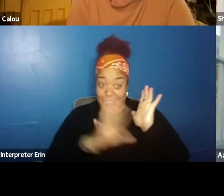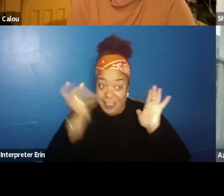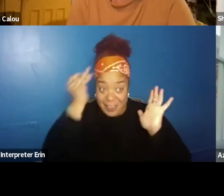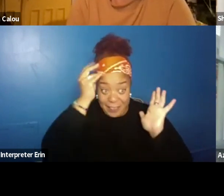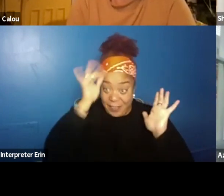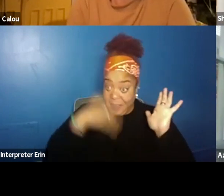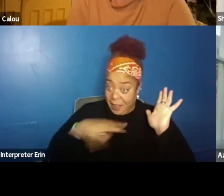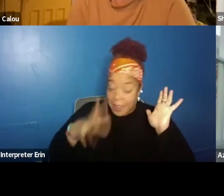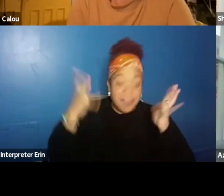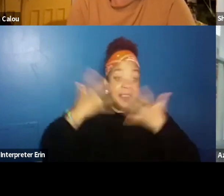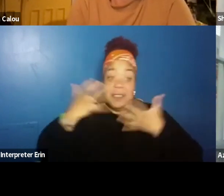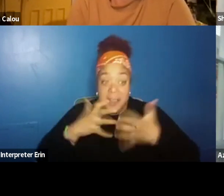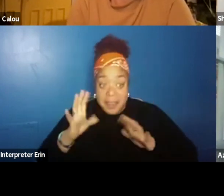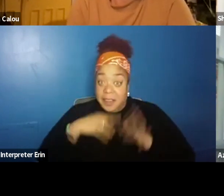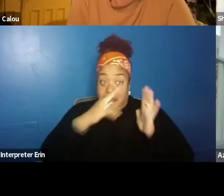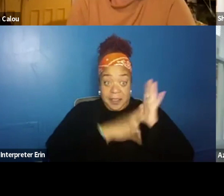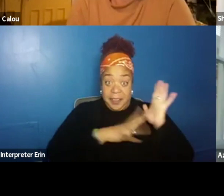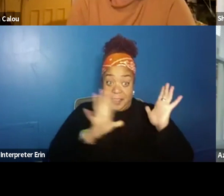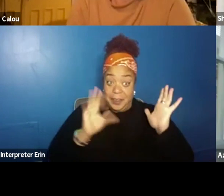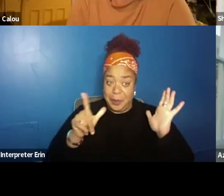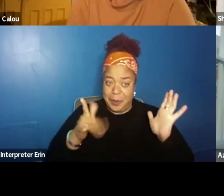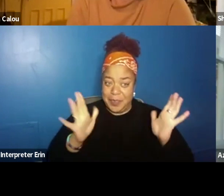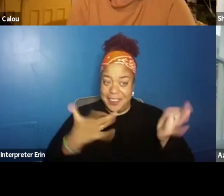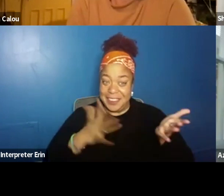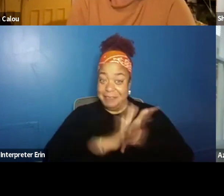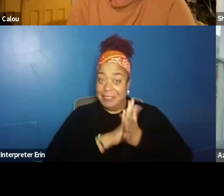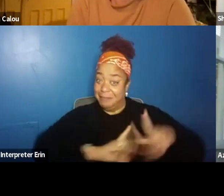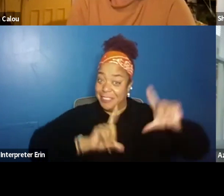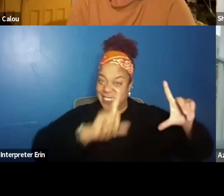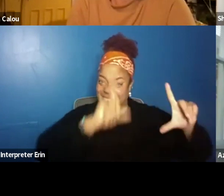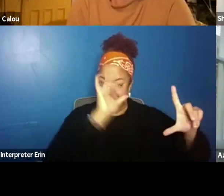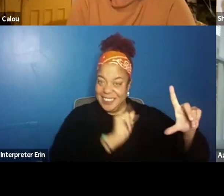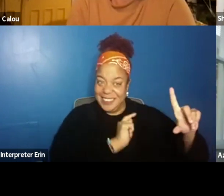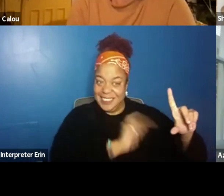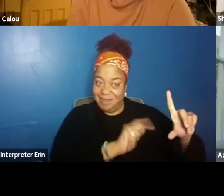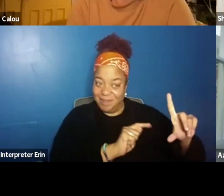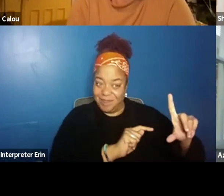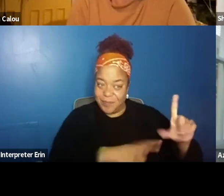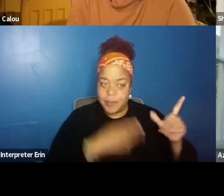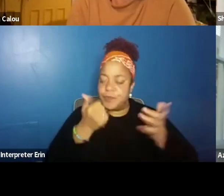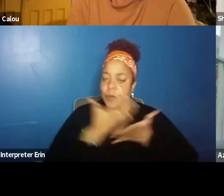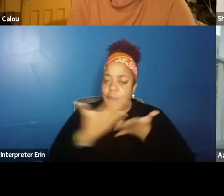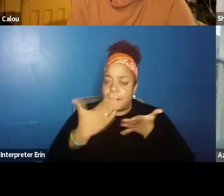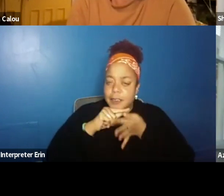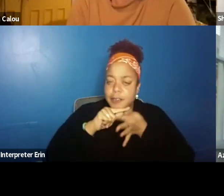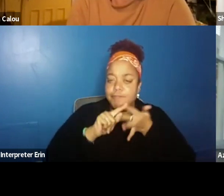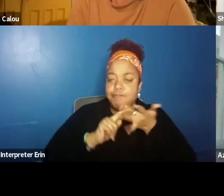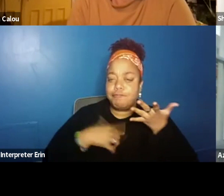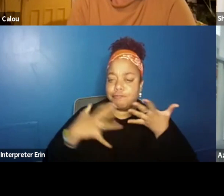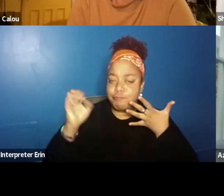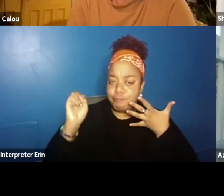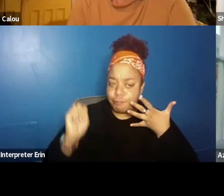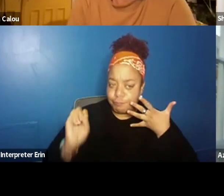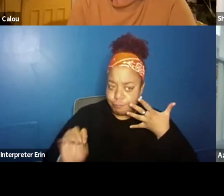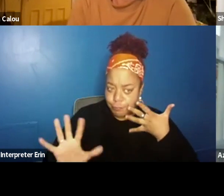though. That is what paper is for. So a few things that I want to put at the fore around what's